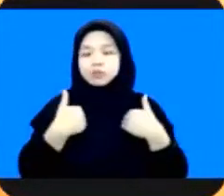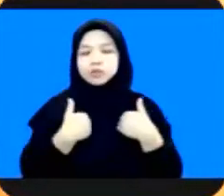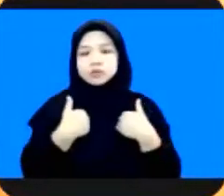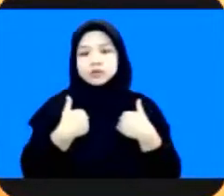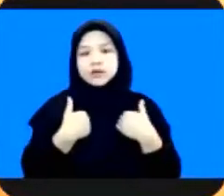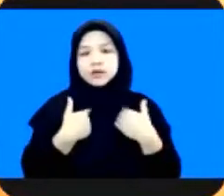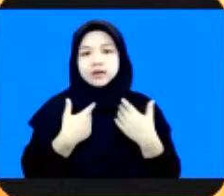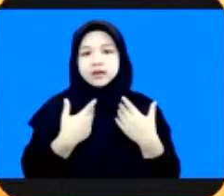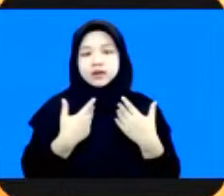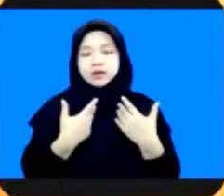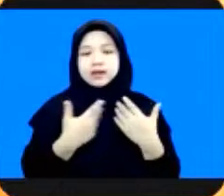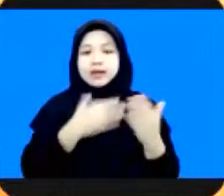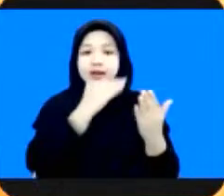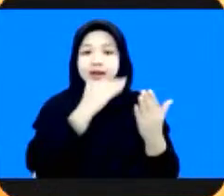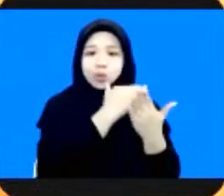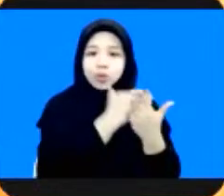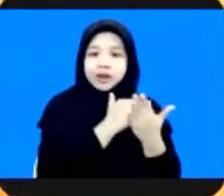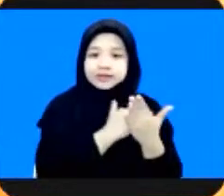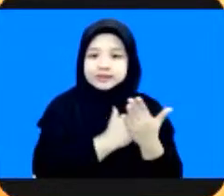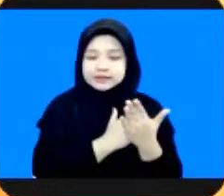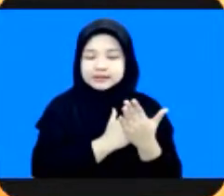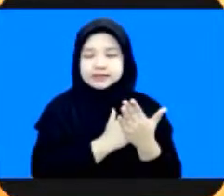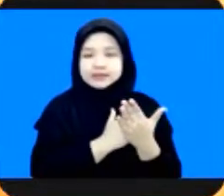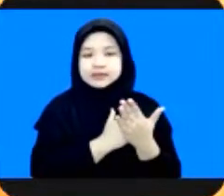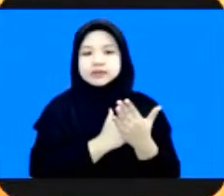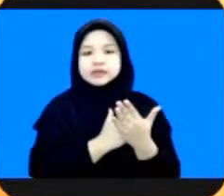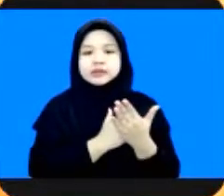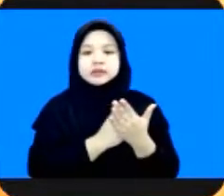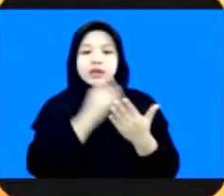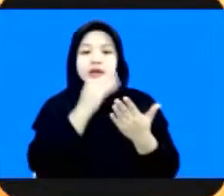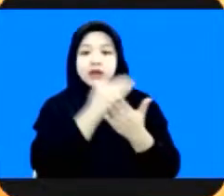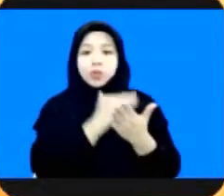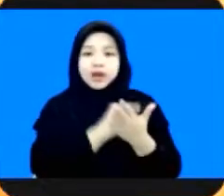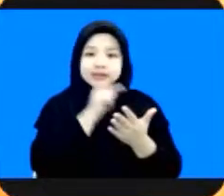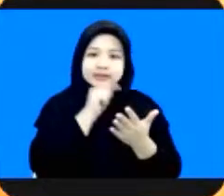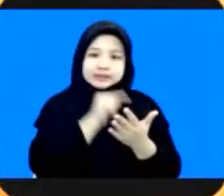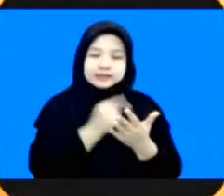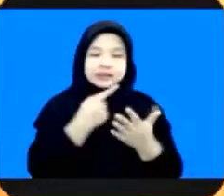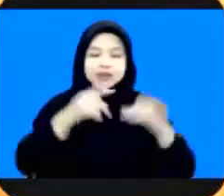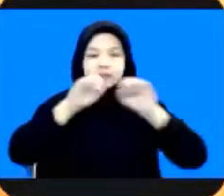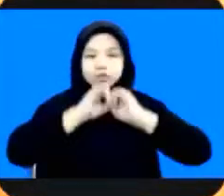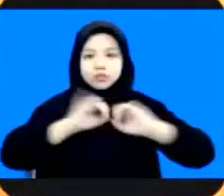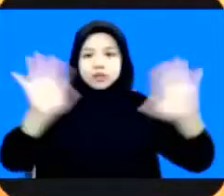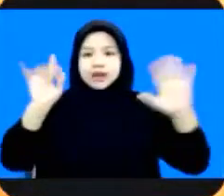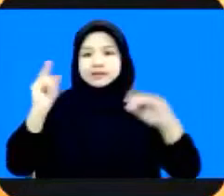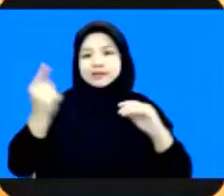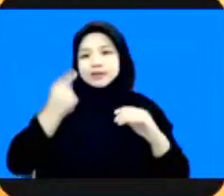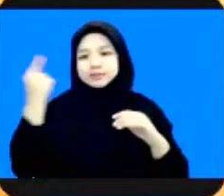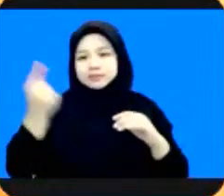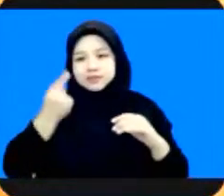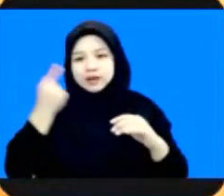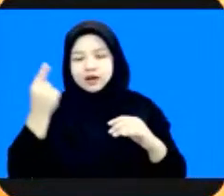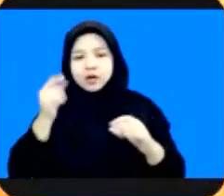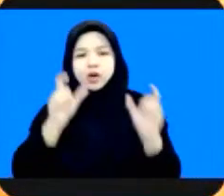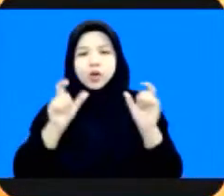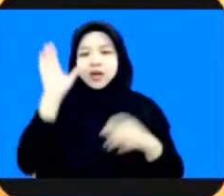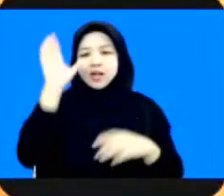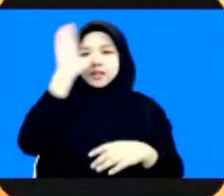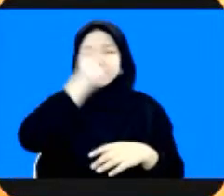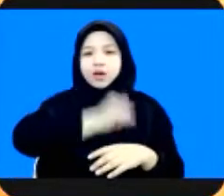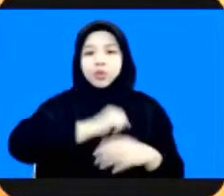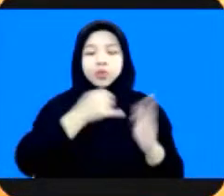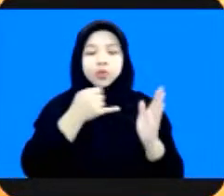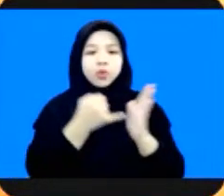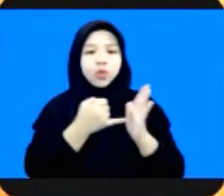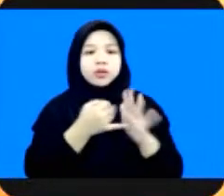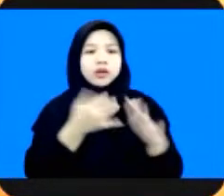that is a policy that we publish so people can see exactly what kinds of content we would consider voter interference.